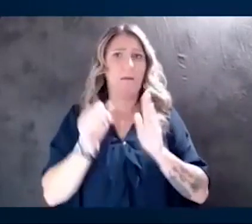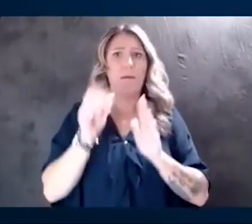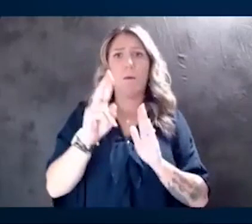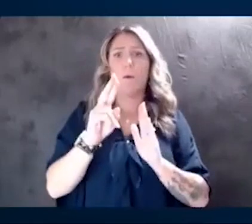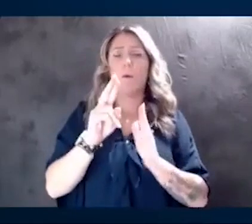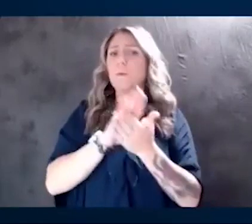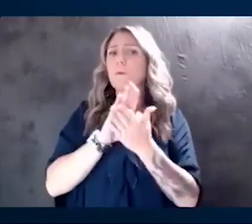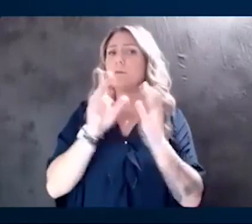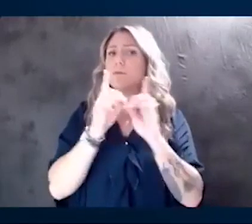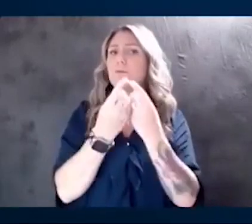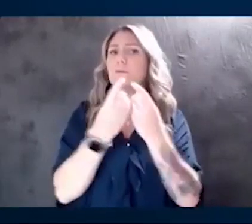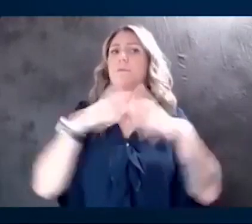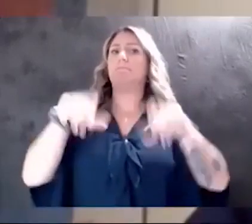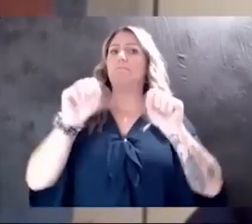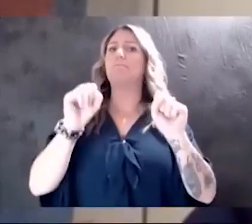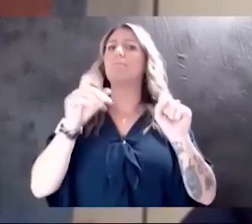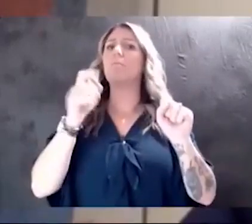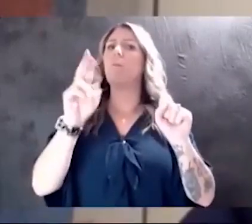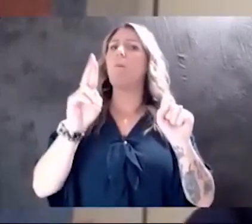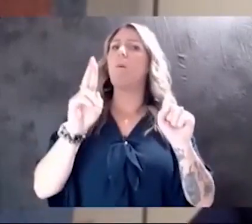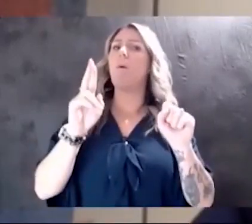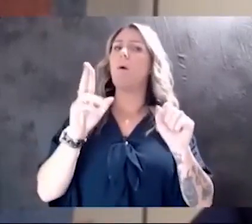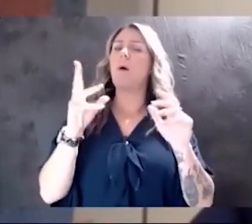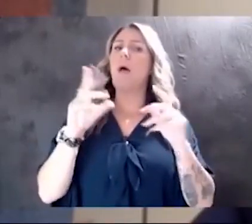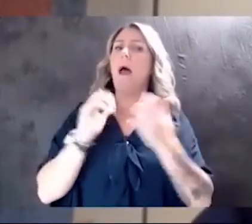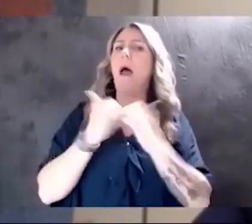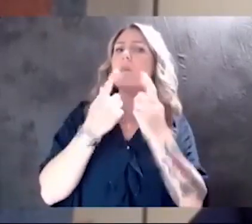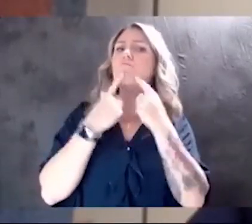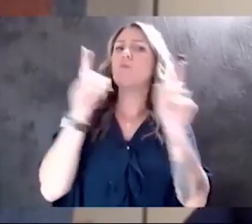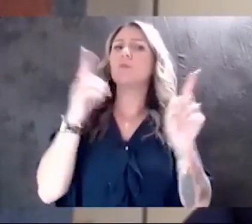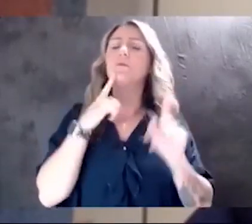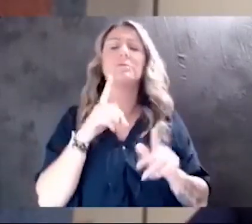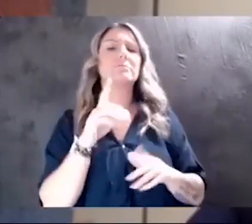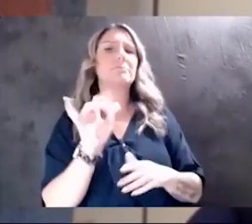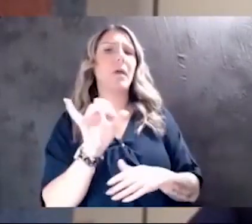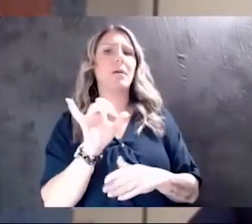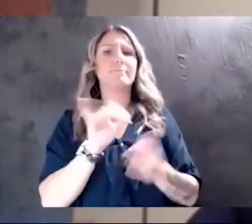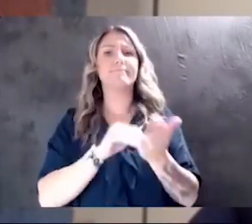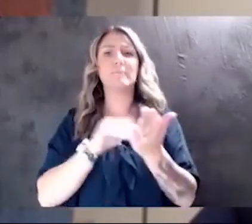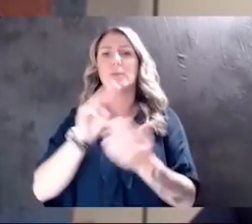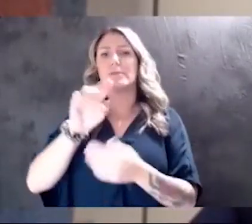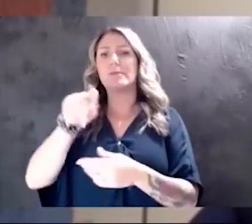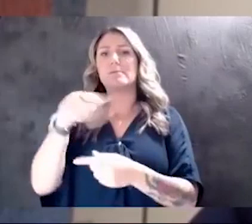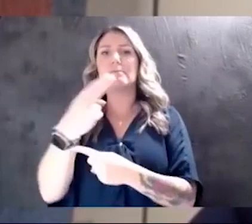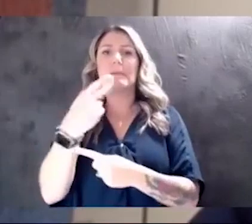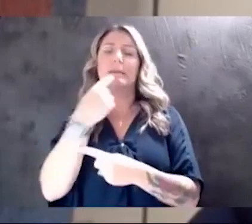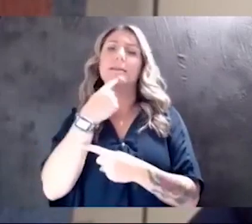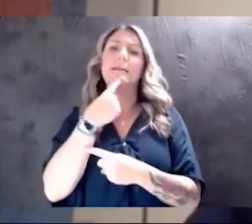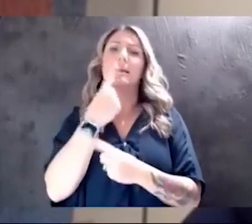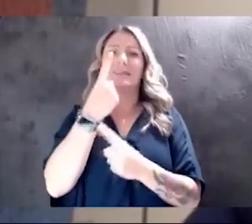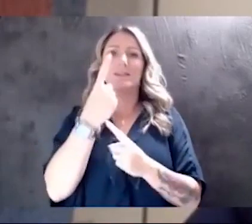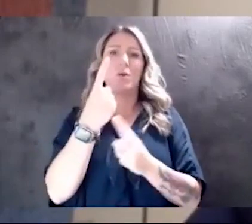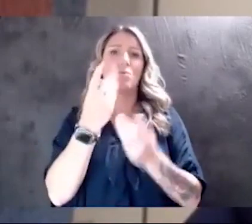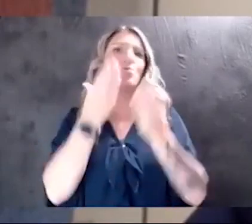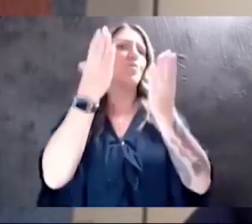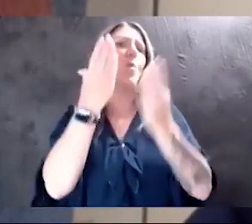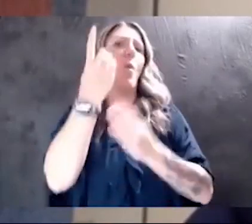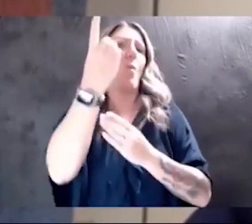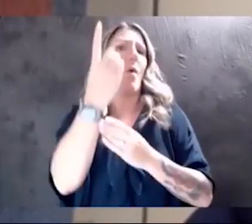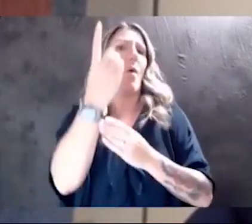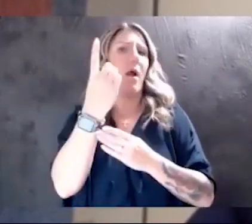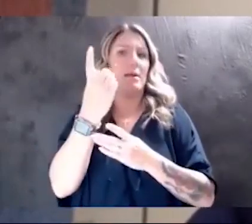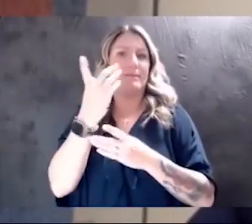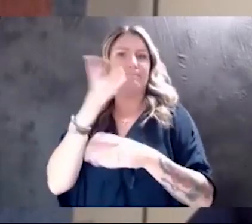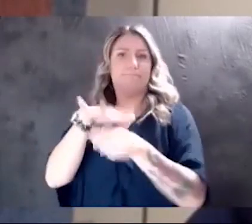adopt? How does that work? I think, as Dr. Smith said, it's a recommendation from one entity. We need to look